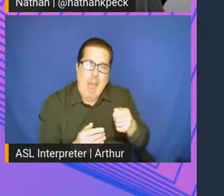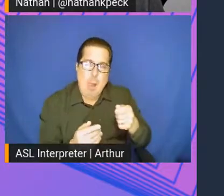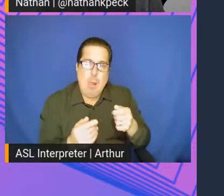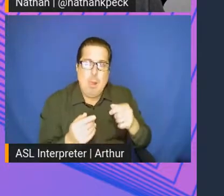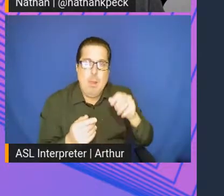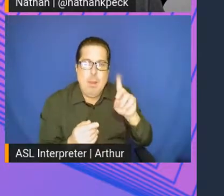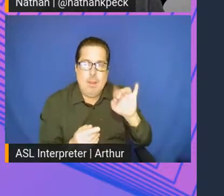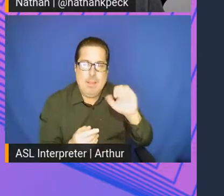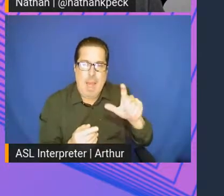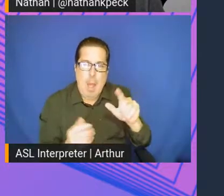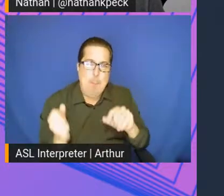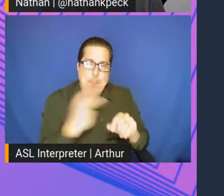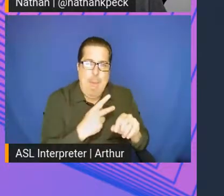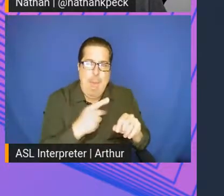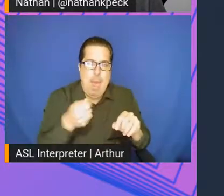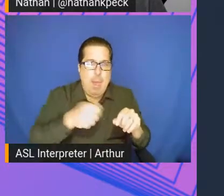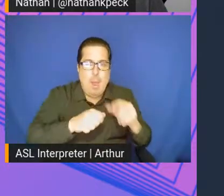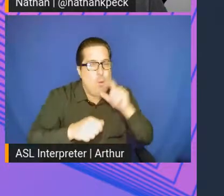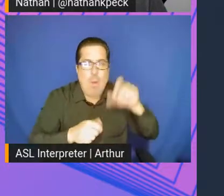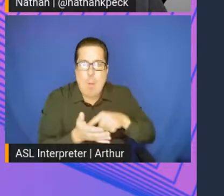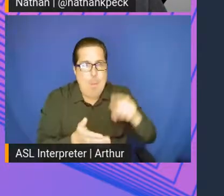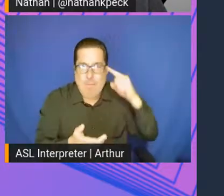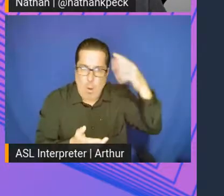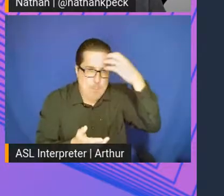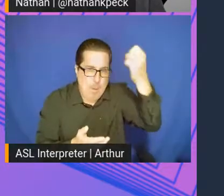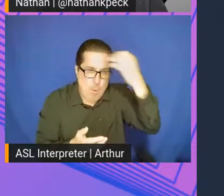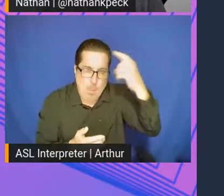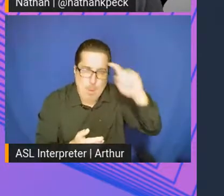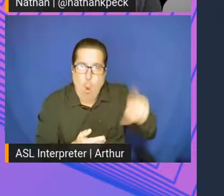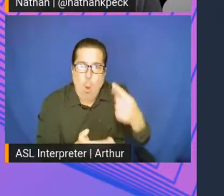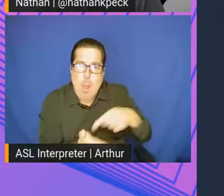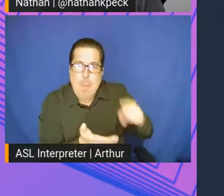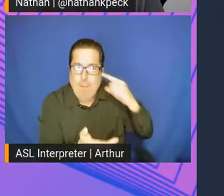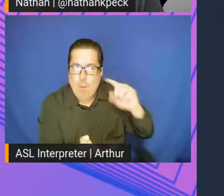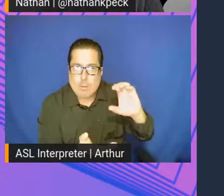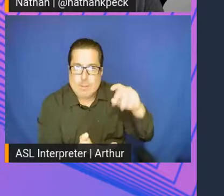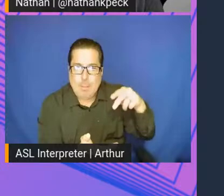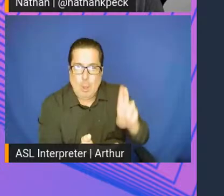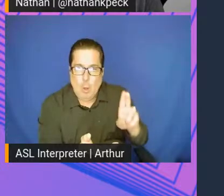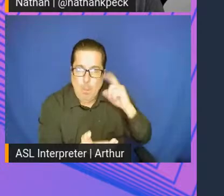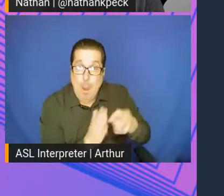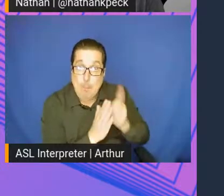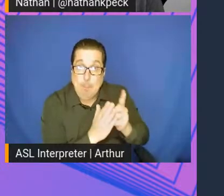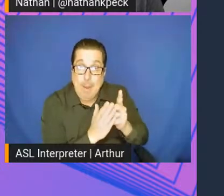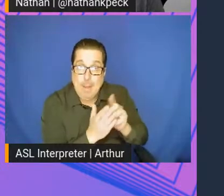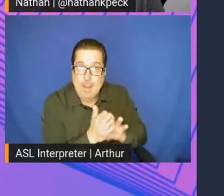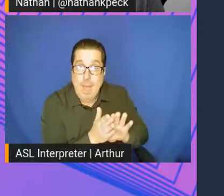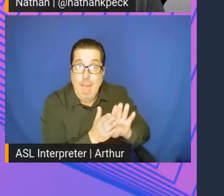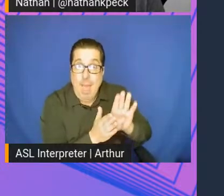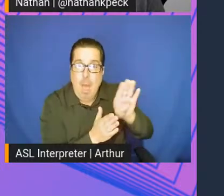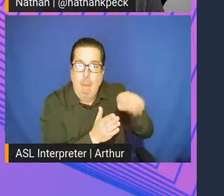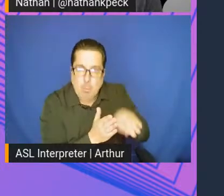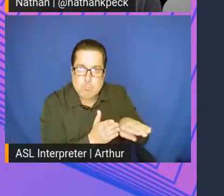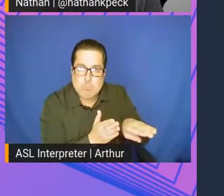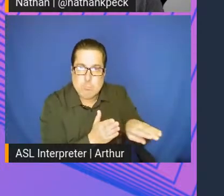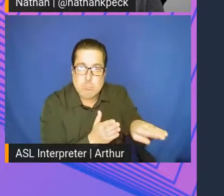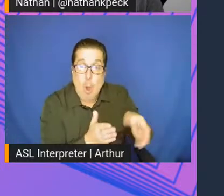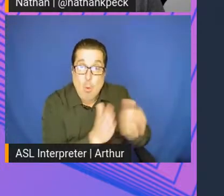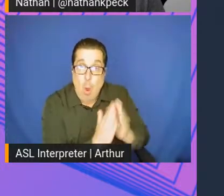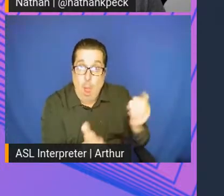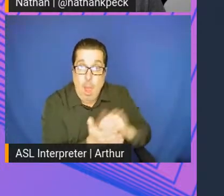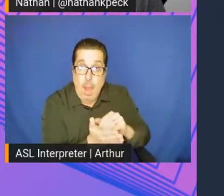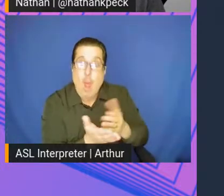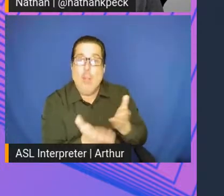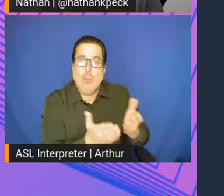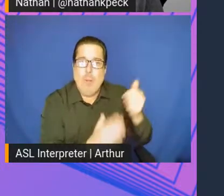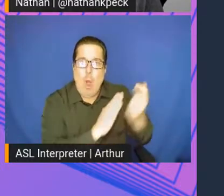pay for the CPU after that minute is up. But then when requests arrive again, the service activates